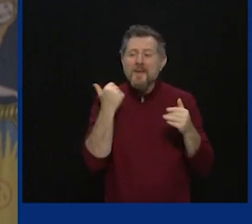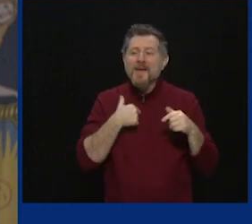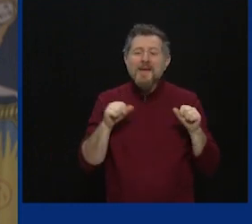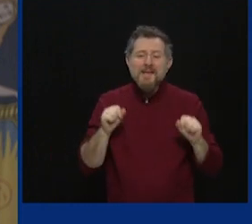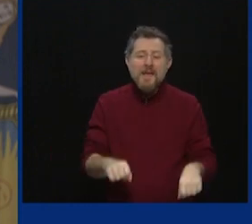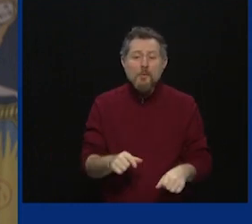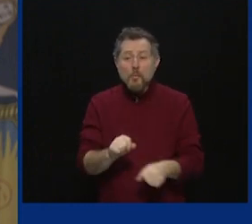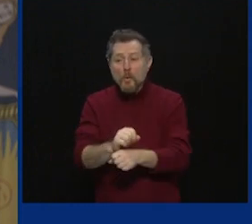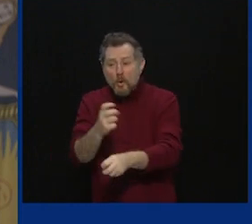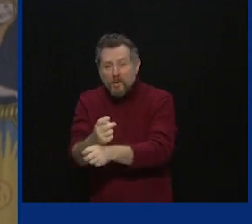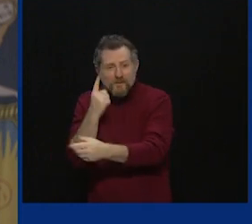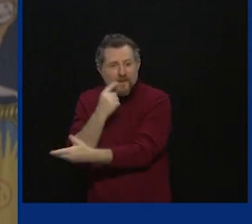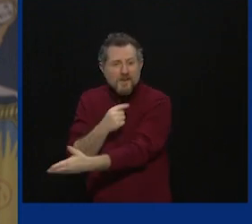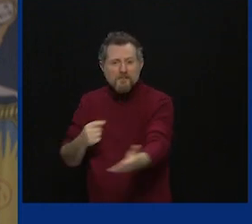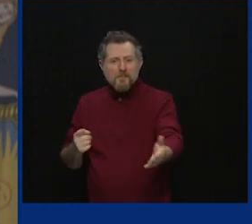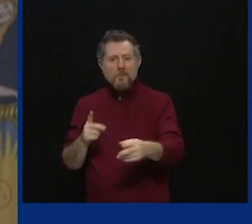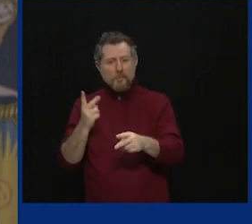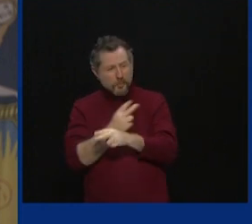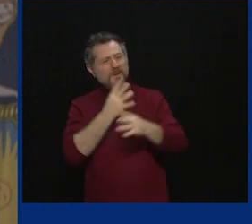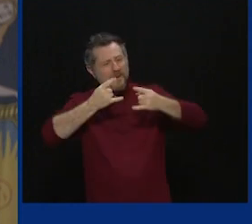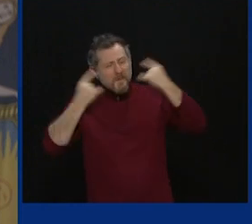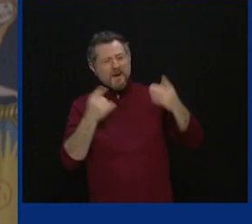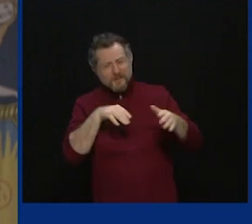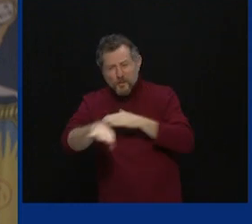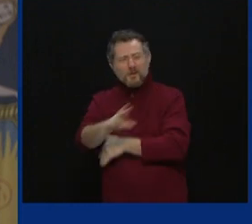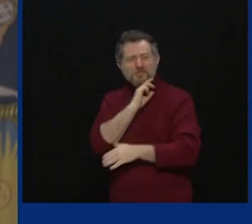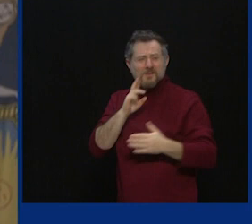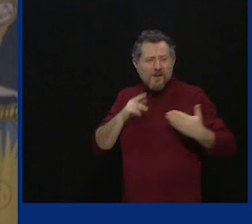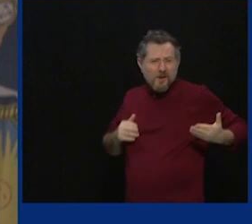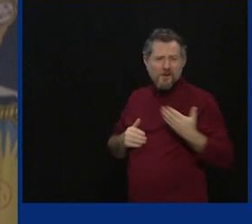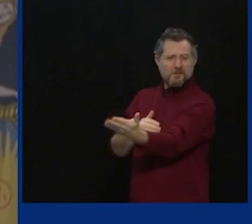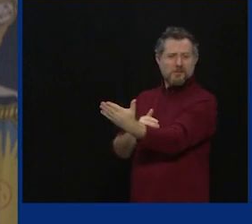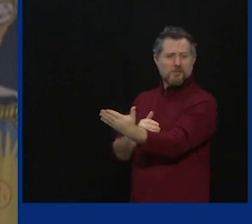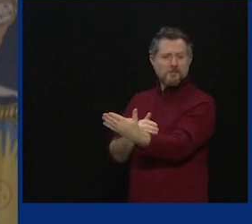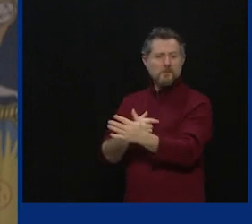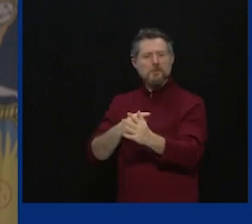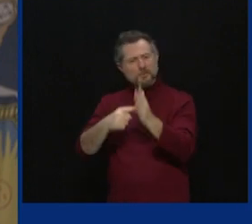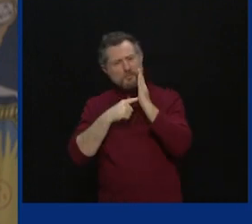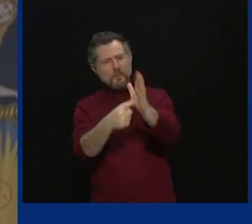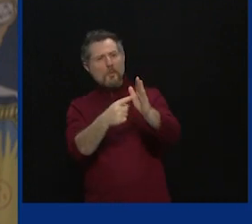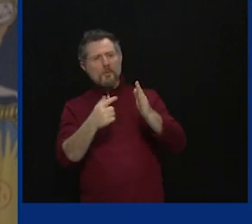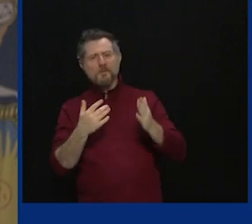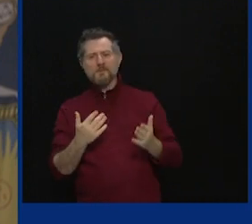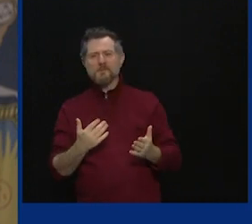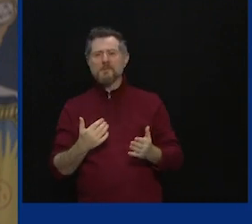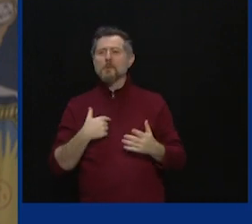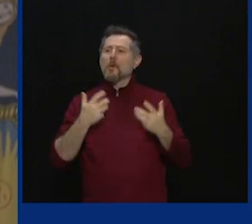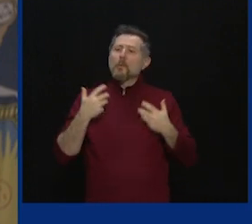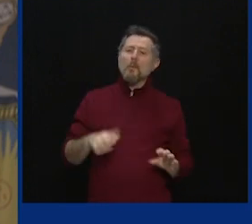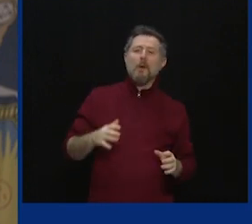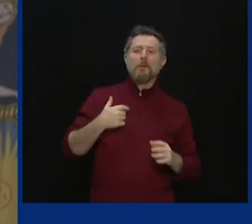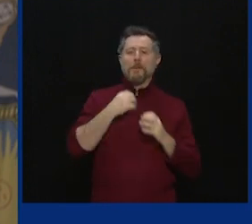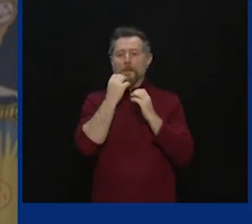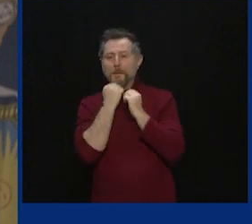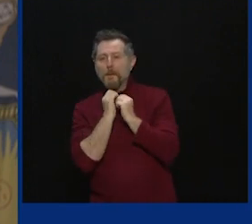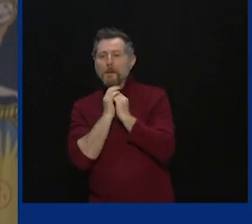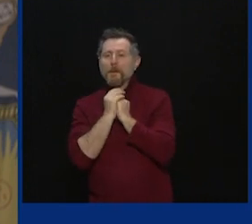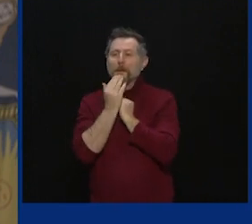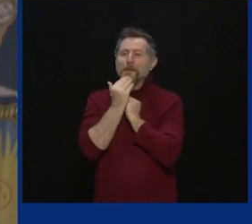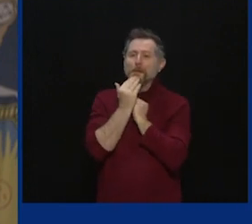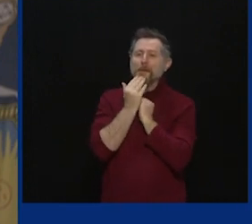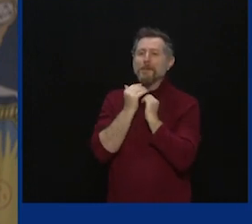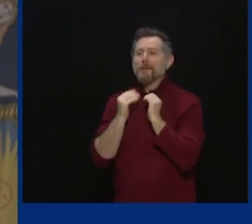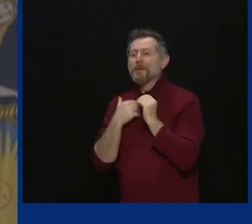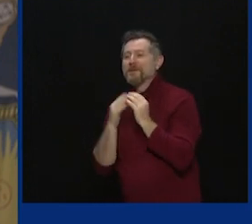on a mask and go into those restaurants. Show them that you don't want the charm and uniqueness of our little downtowns in particular to be changed